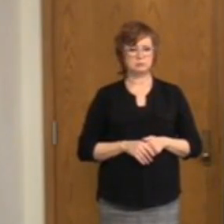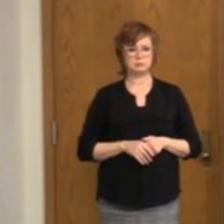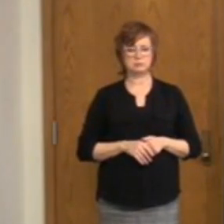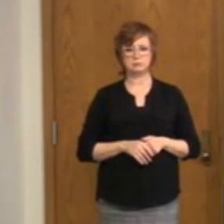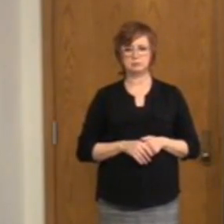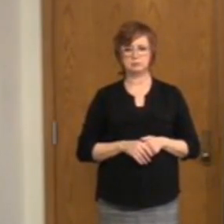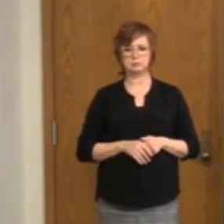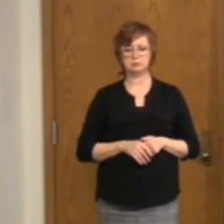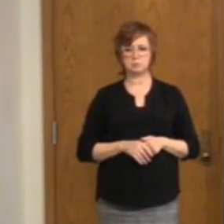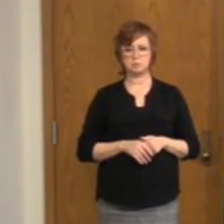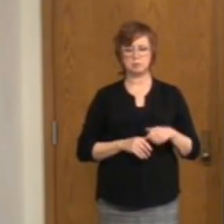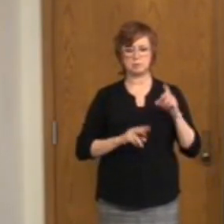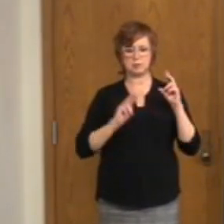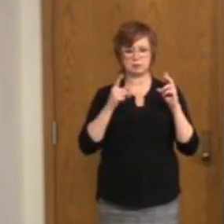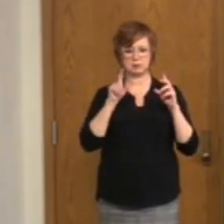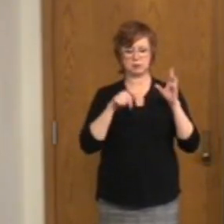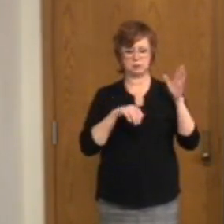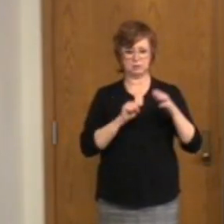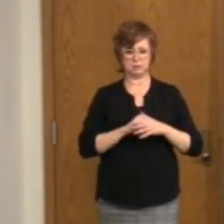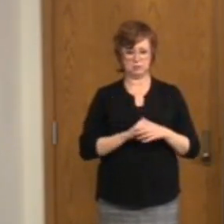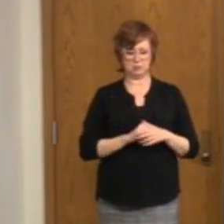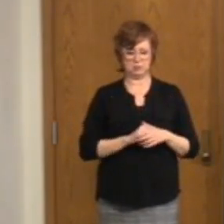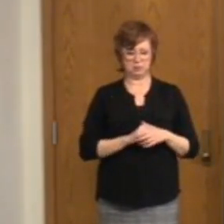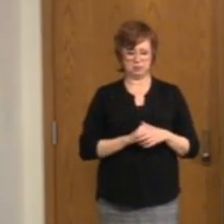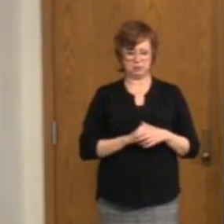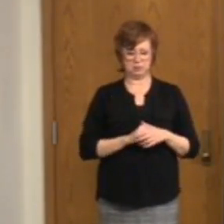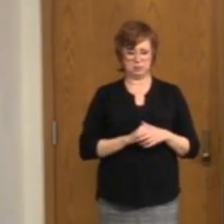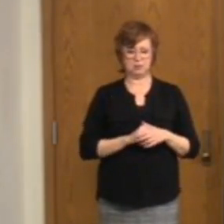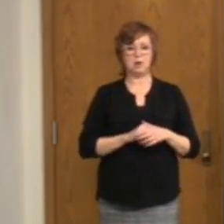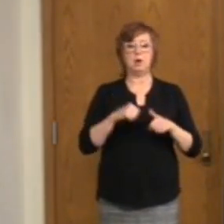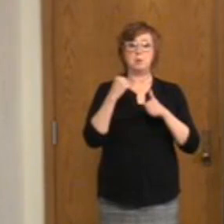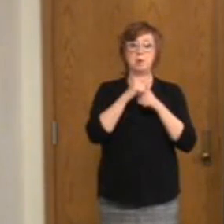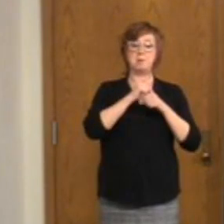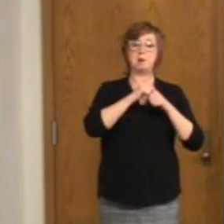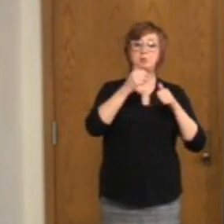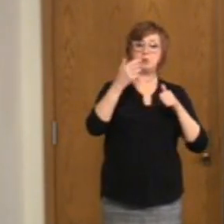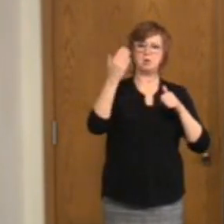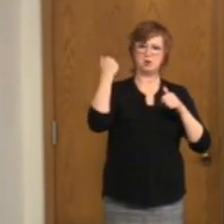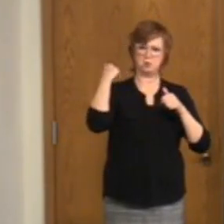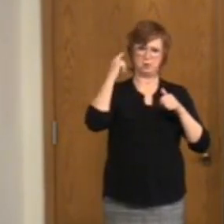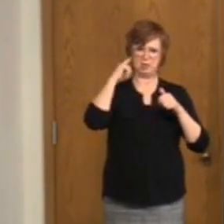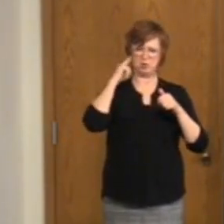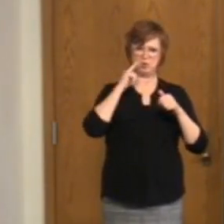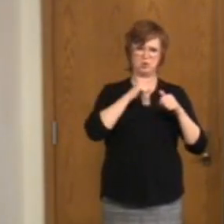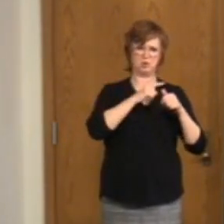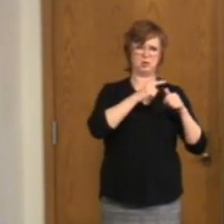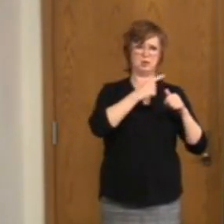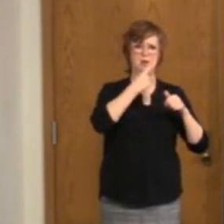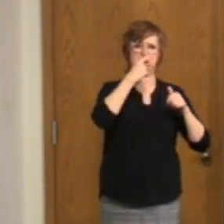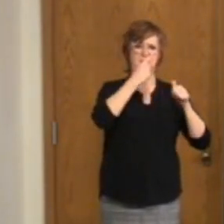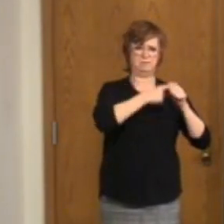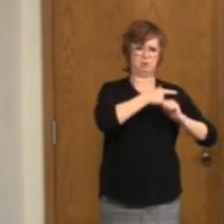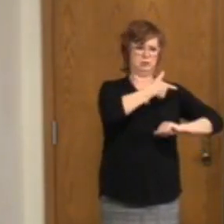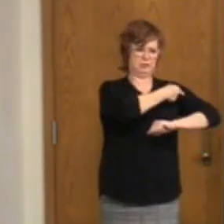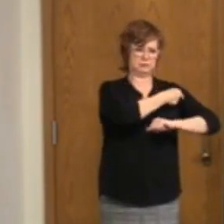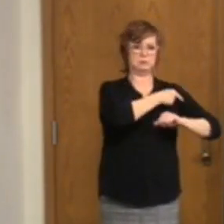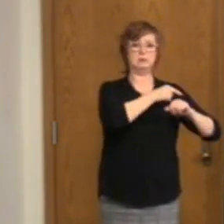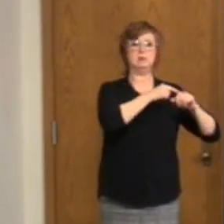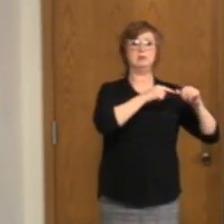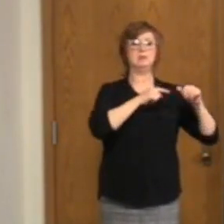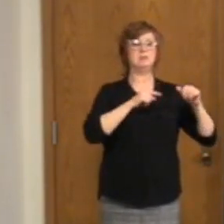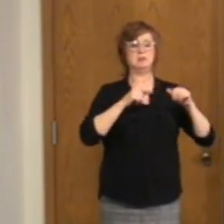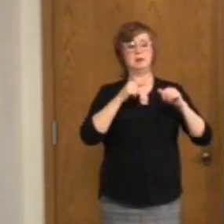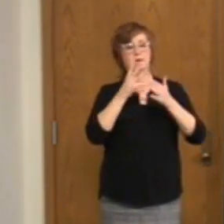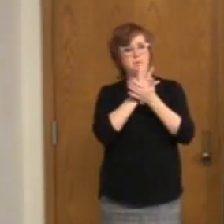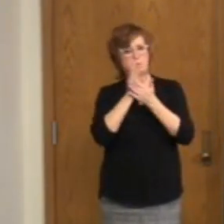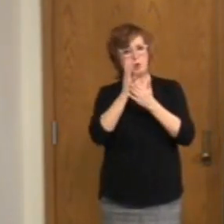delay between vaccine doses had to be shorter than, the 4 months. Why is the province confident that 4 months between doses is a